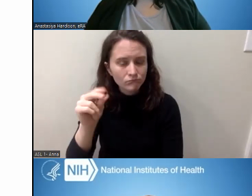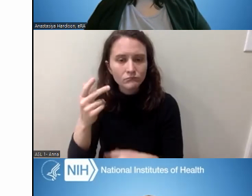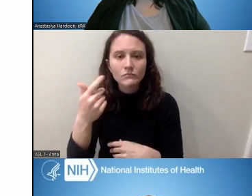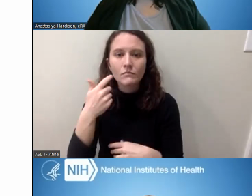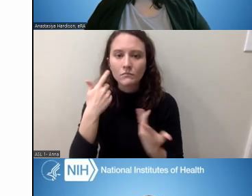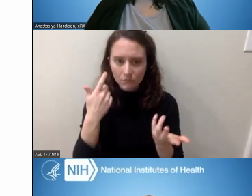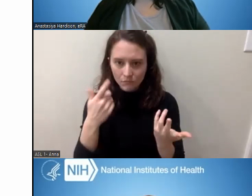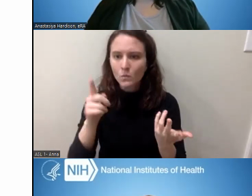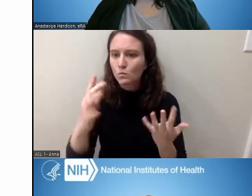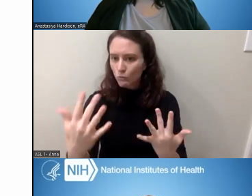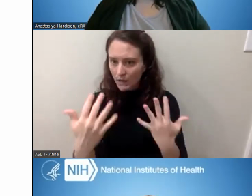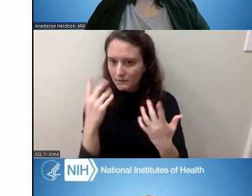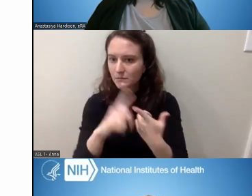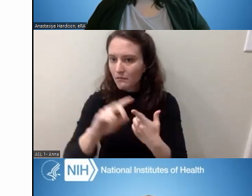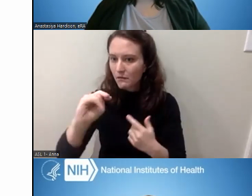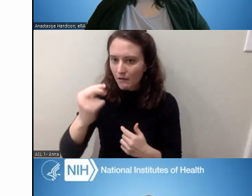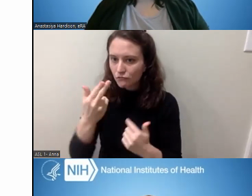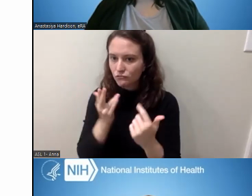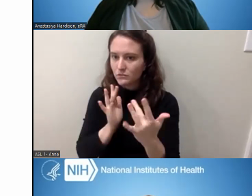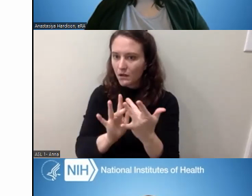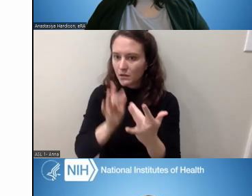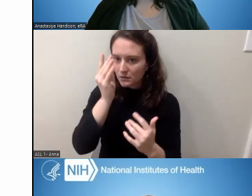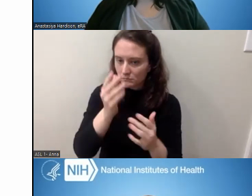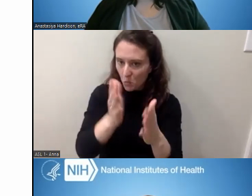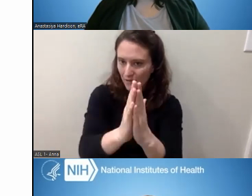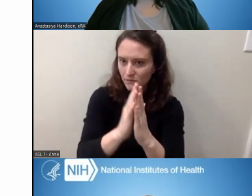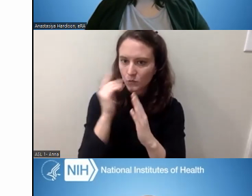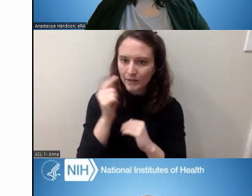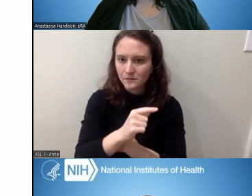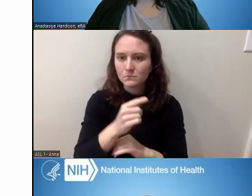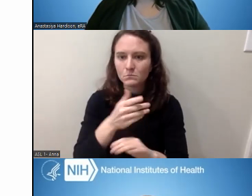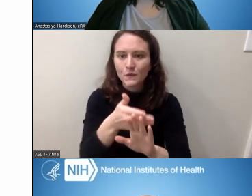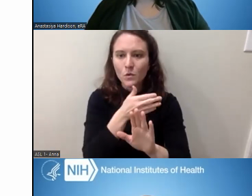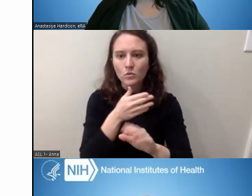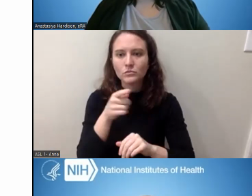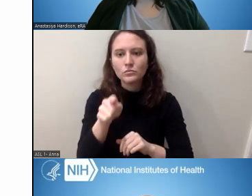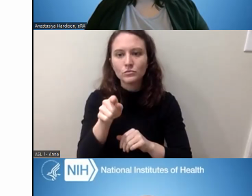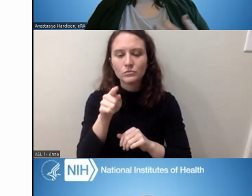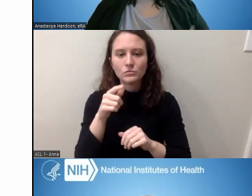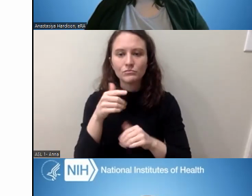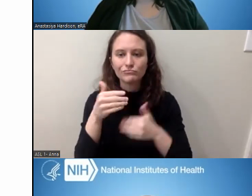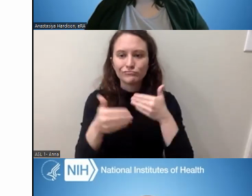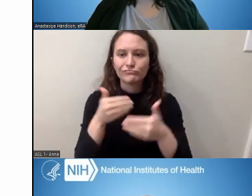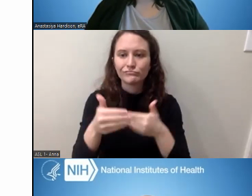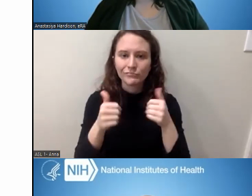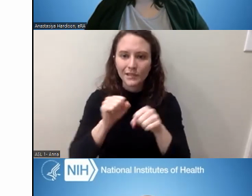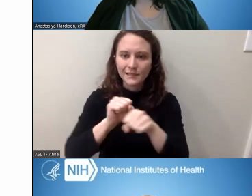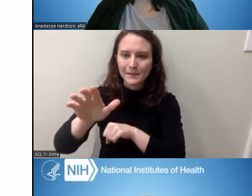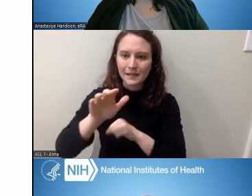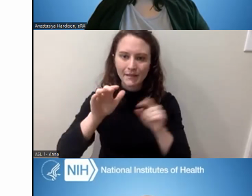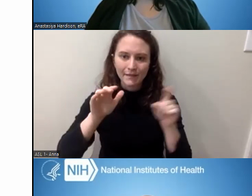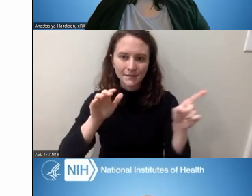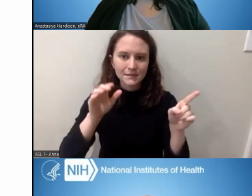You should wait until NIH has reached out to you to request this before you go ahead and start submitting this